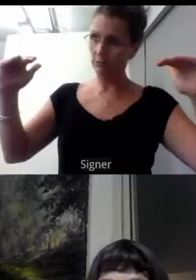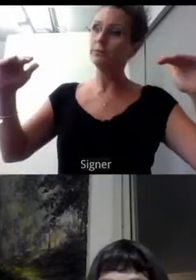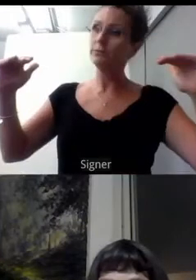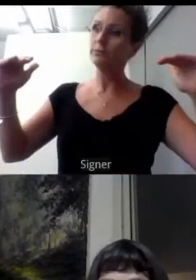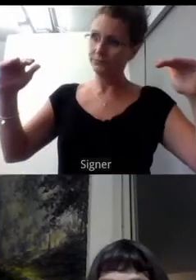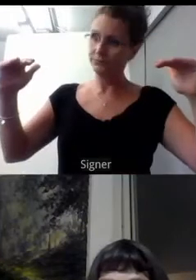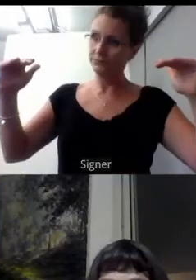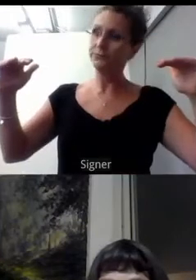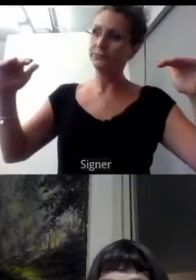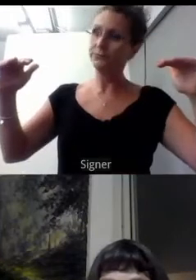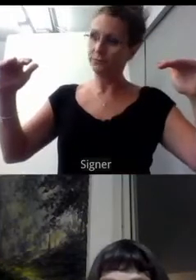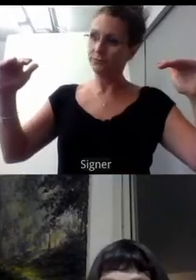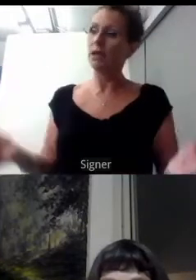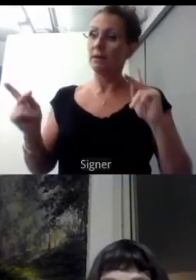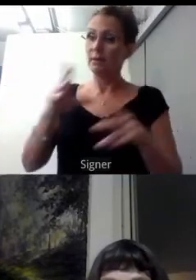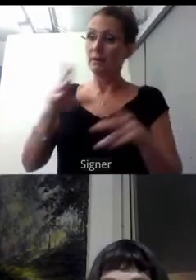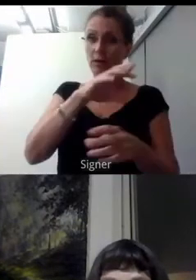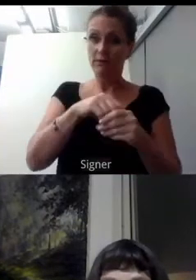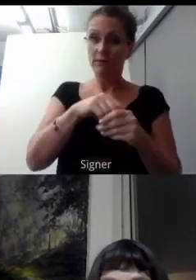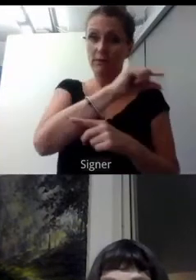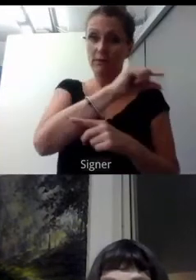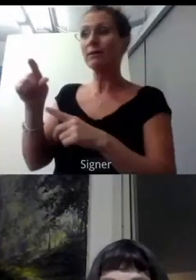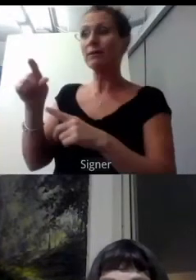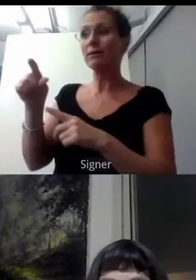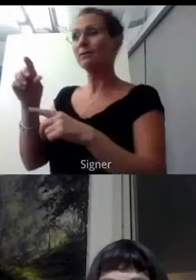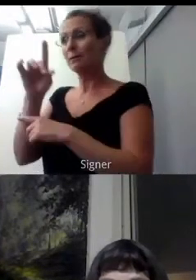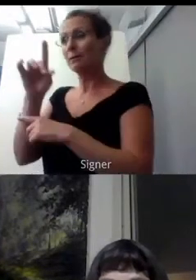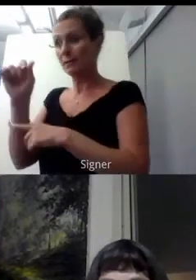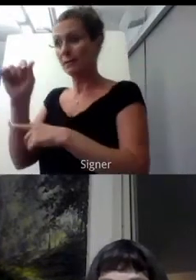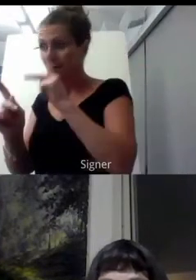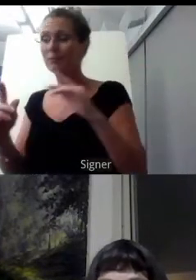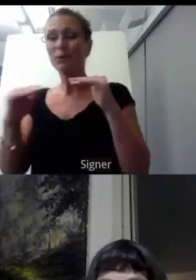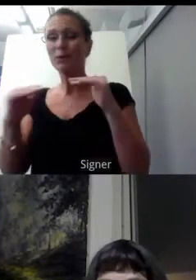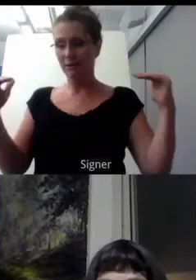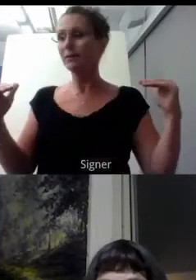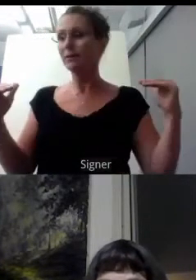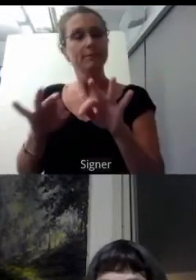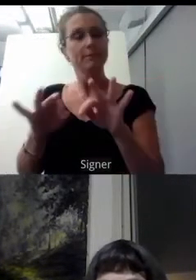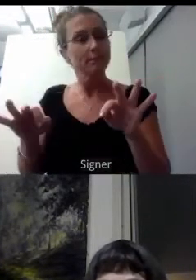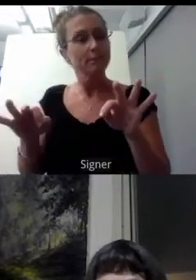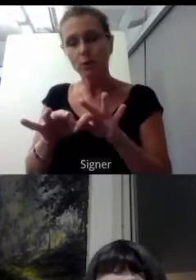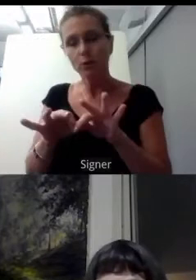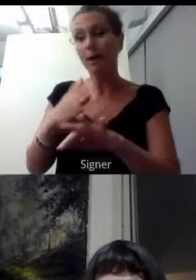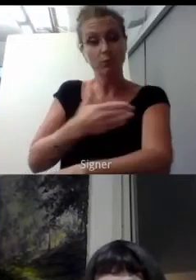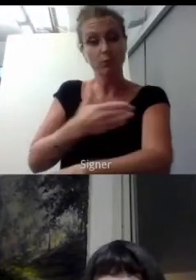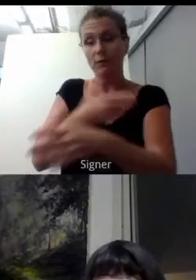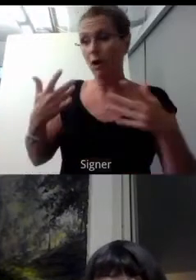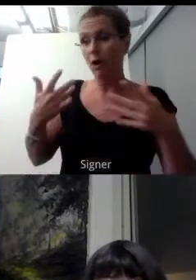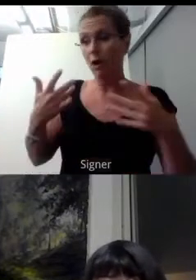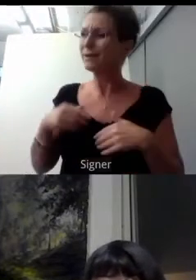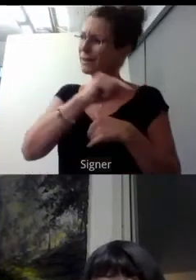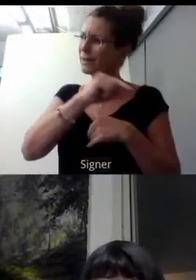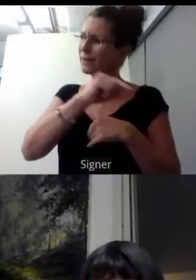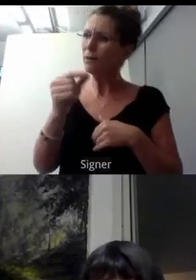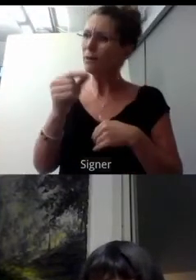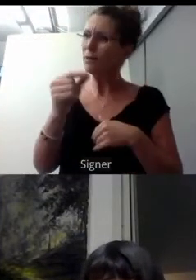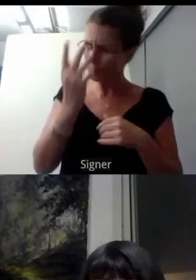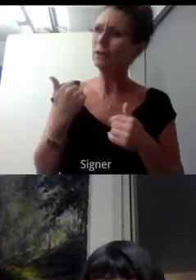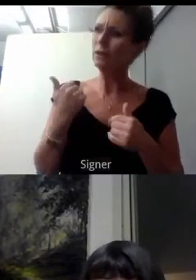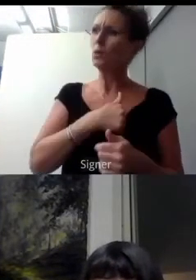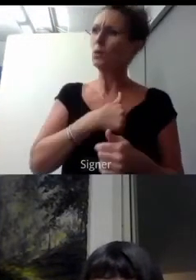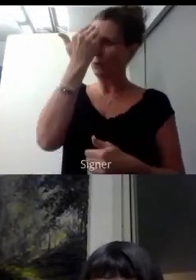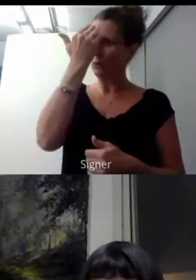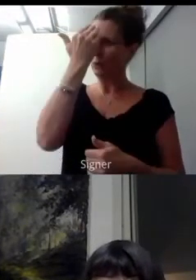helpful difference. The government's already announced that they've heard the message that enforcement is really important, and